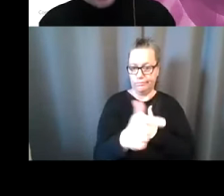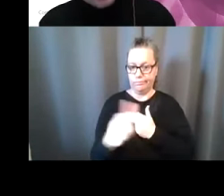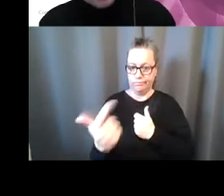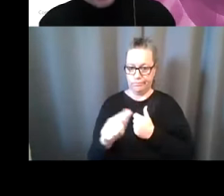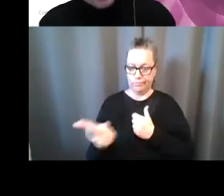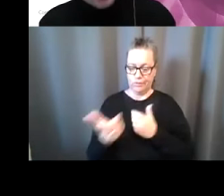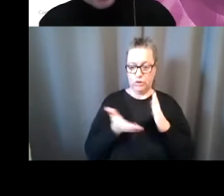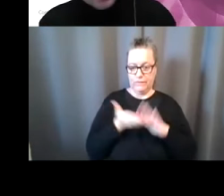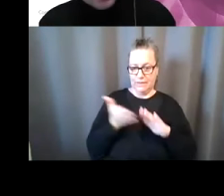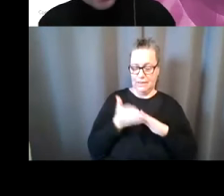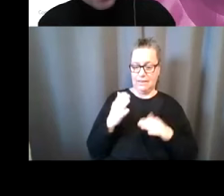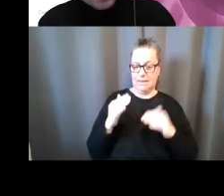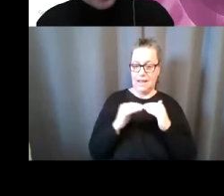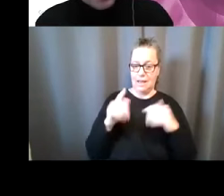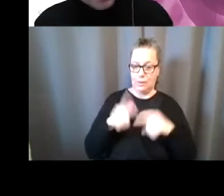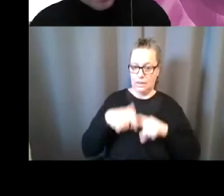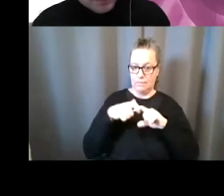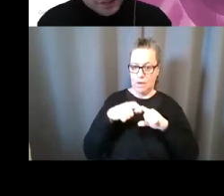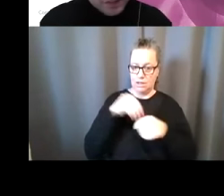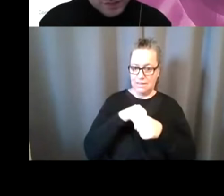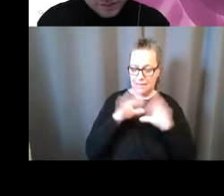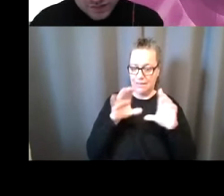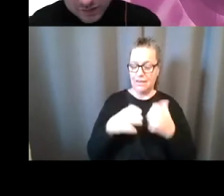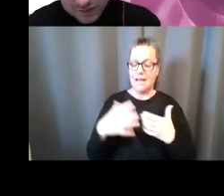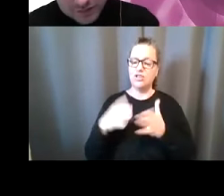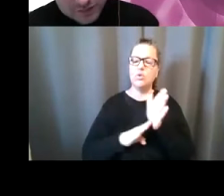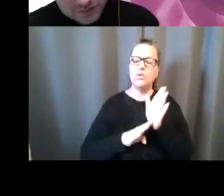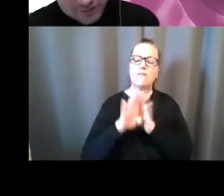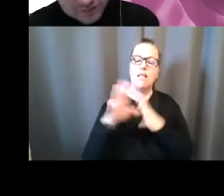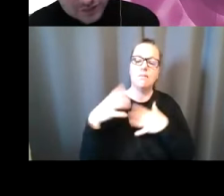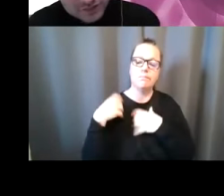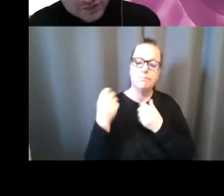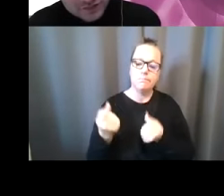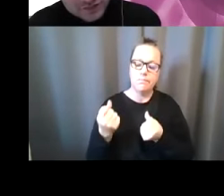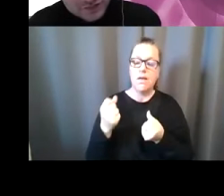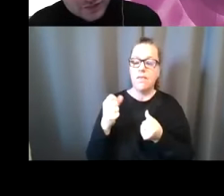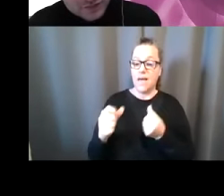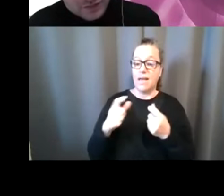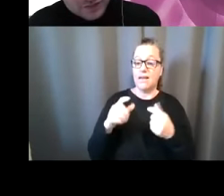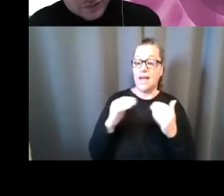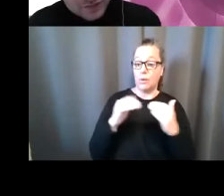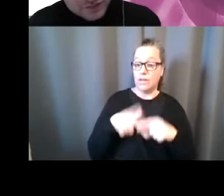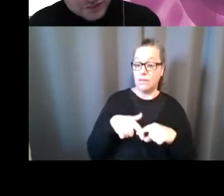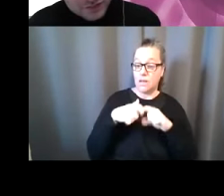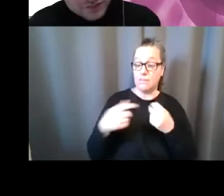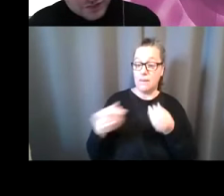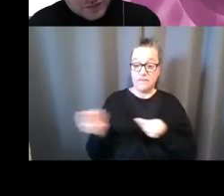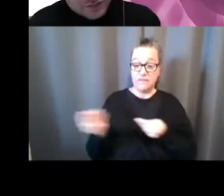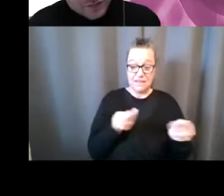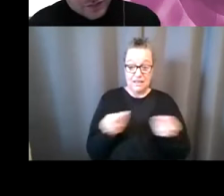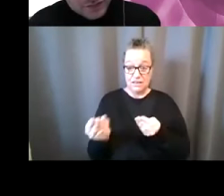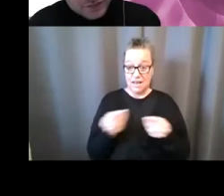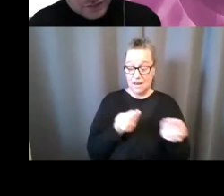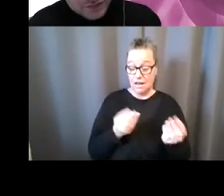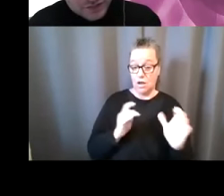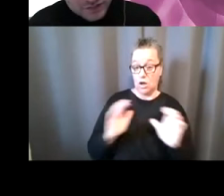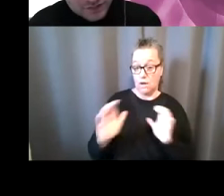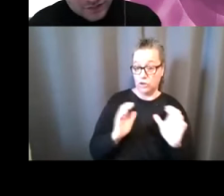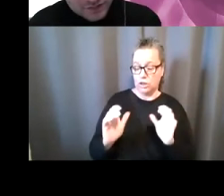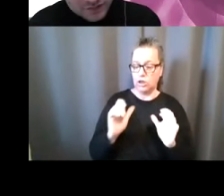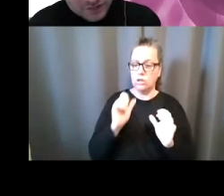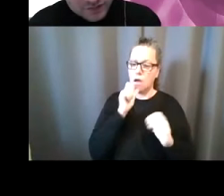the class to develop that confidence and that competence. The equity pause is about facilitating a conversation. It's not about